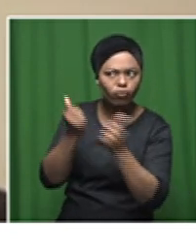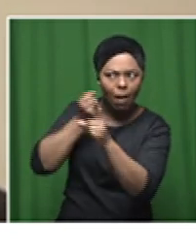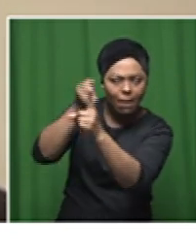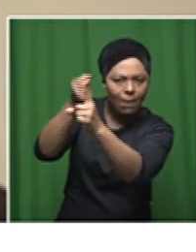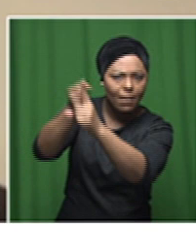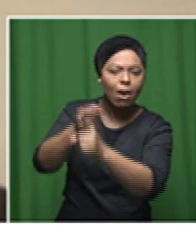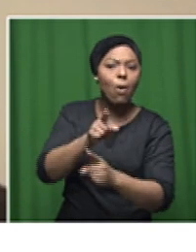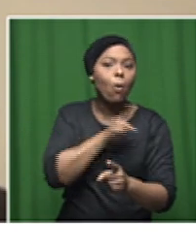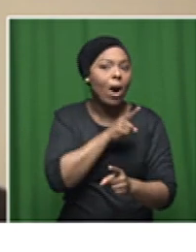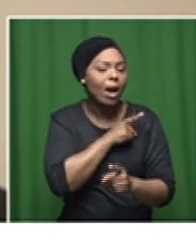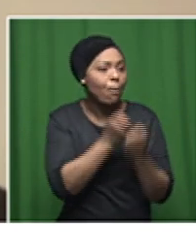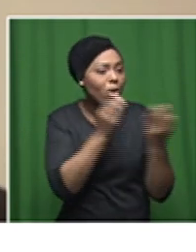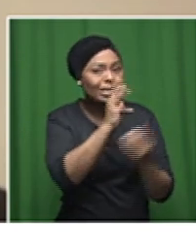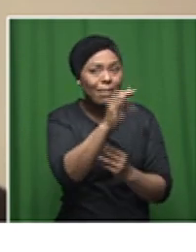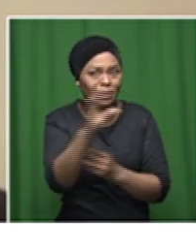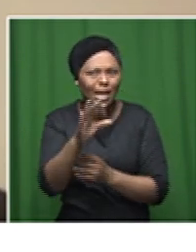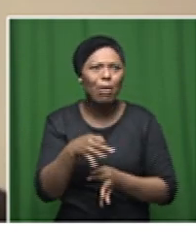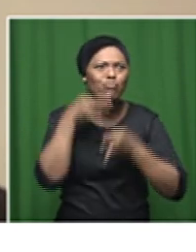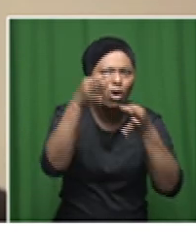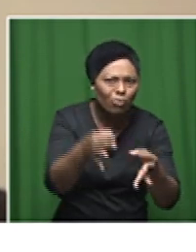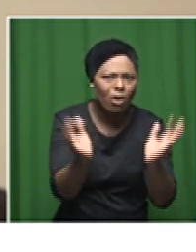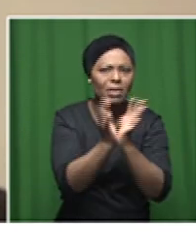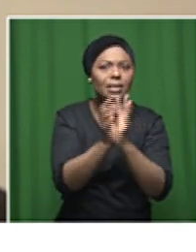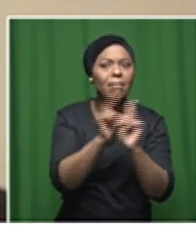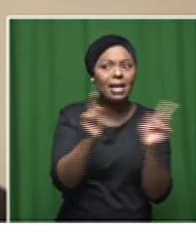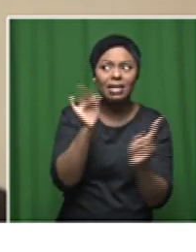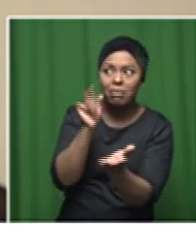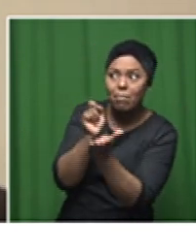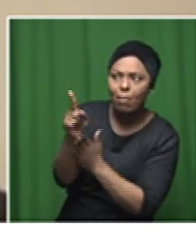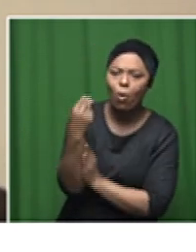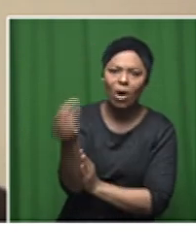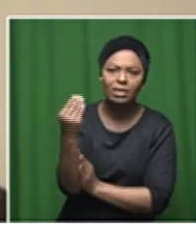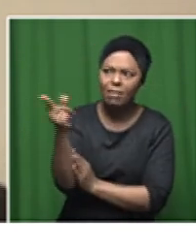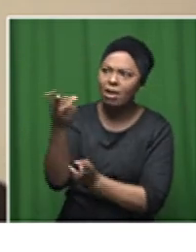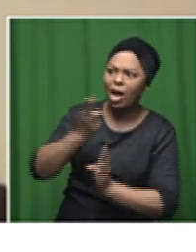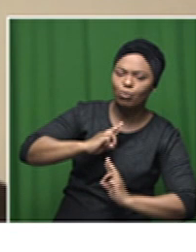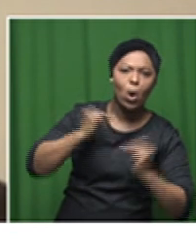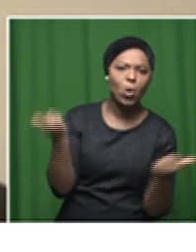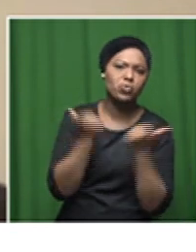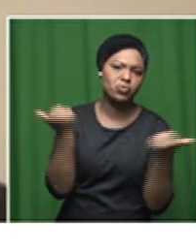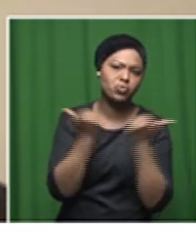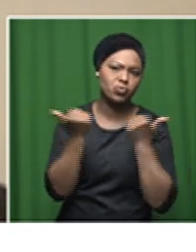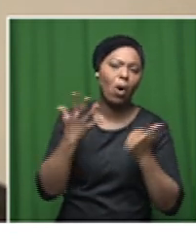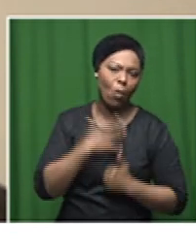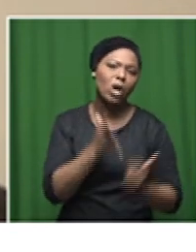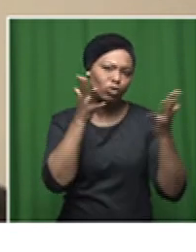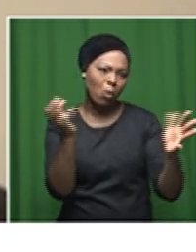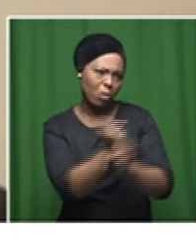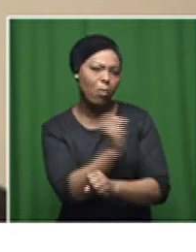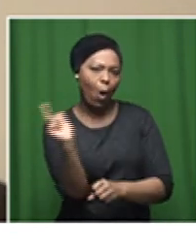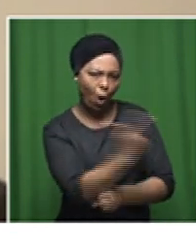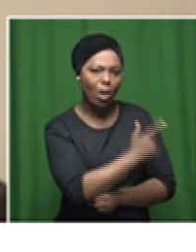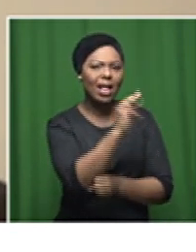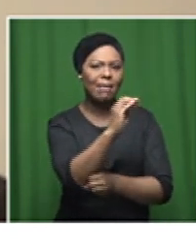postpone meetings. But with him, it's easy. We just write a WhatsApp, he responds to the WhatsApp. That's the response that we need from the